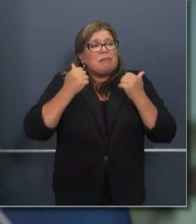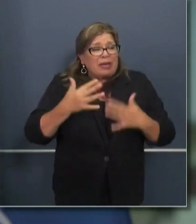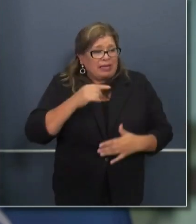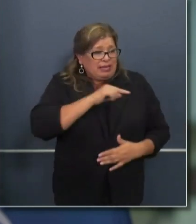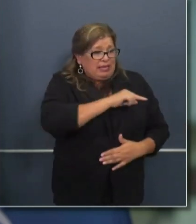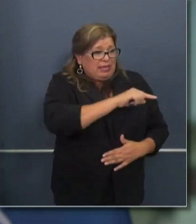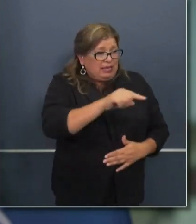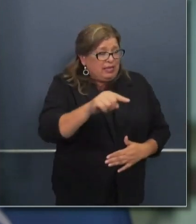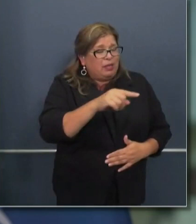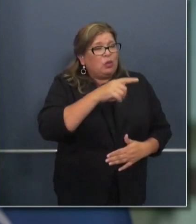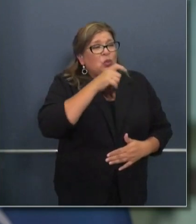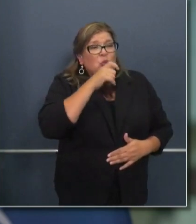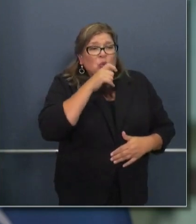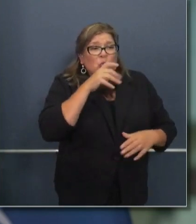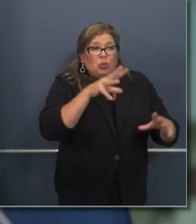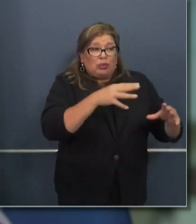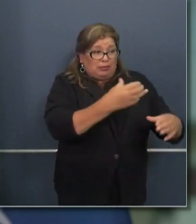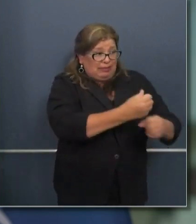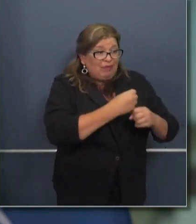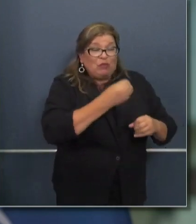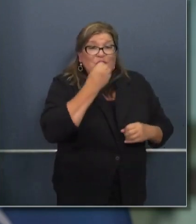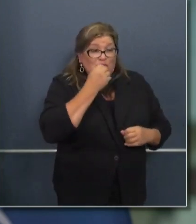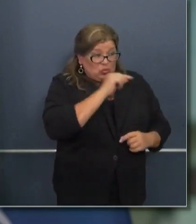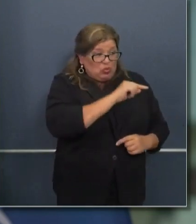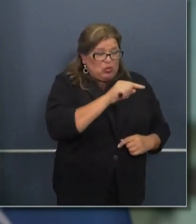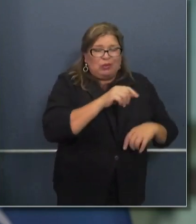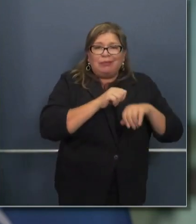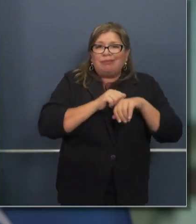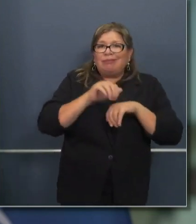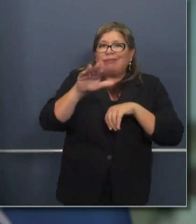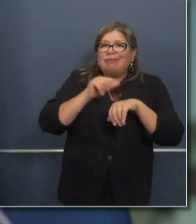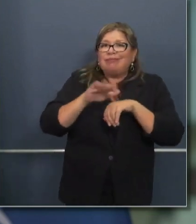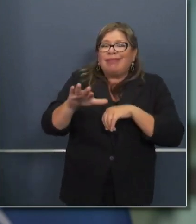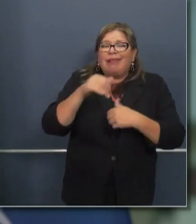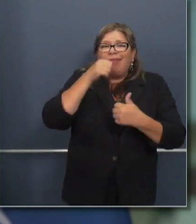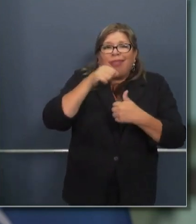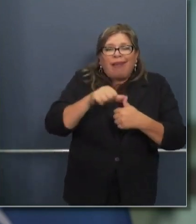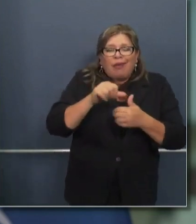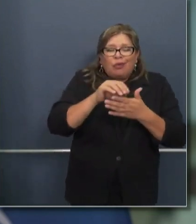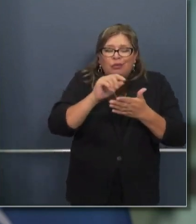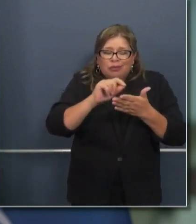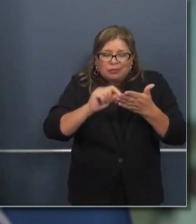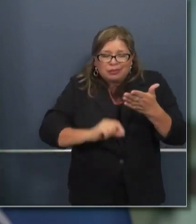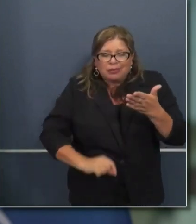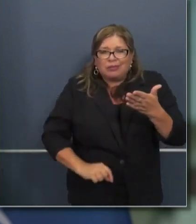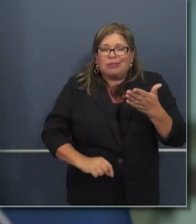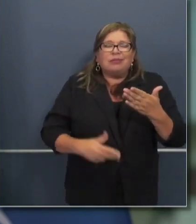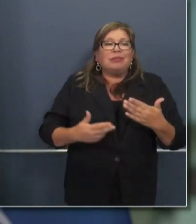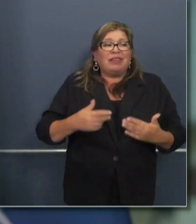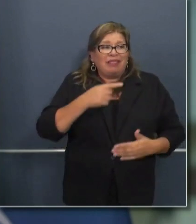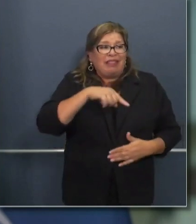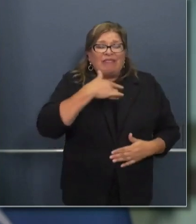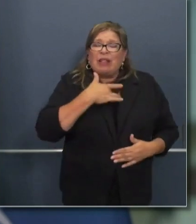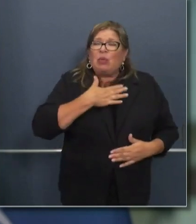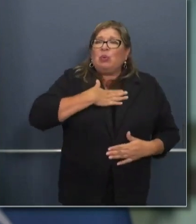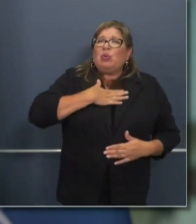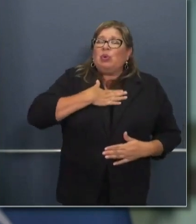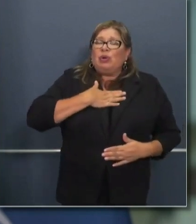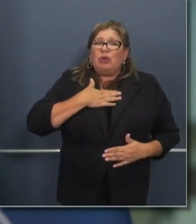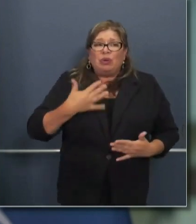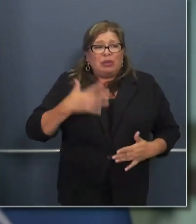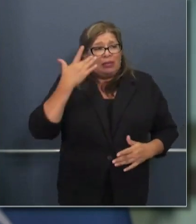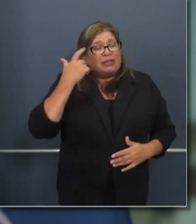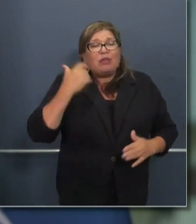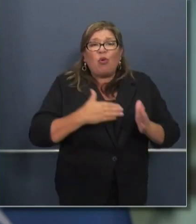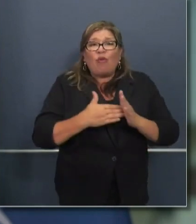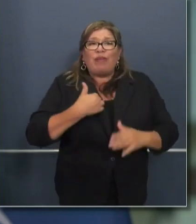to us, that we realize it's not just about delivering nutritious meals. It's about that knock on the door, the only knock that a senior